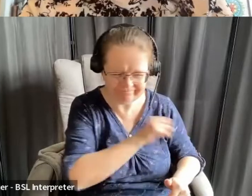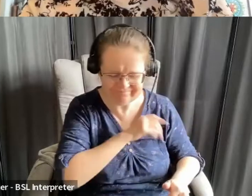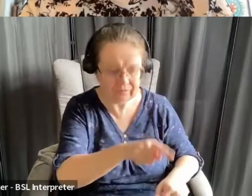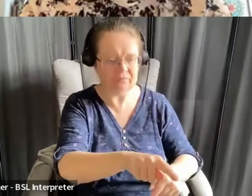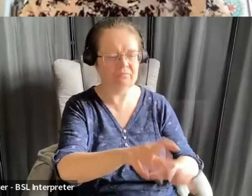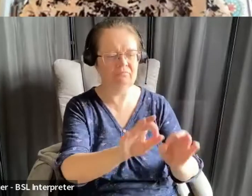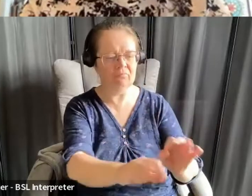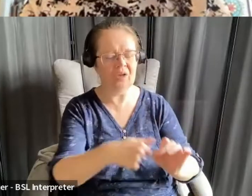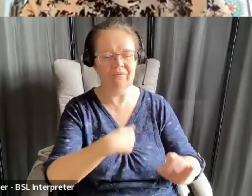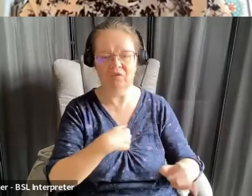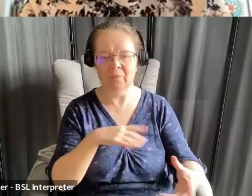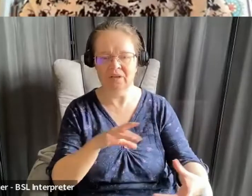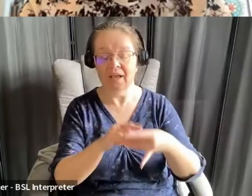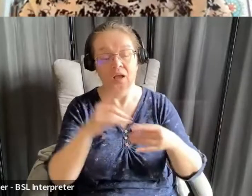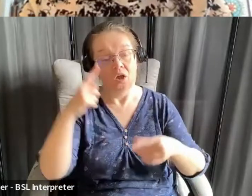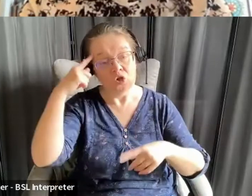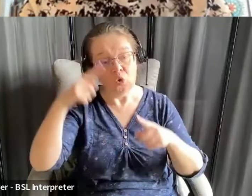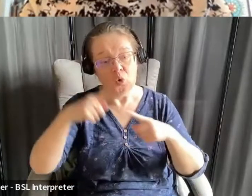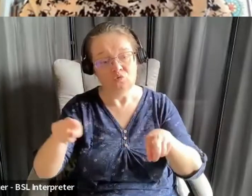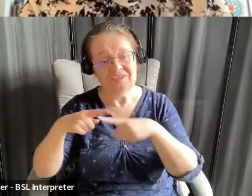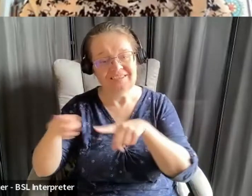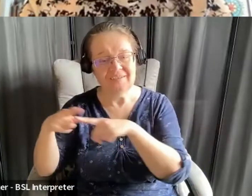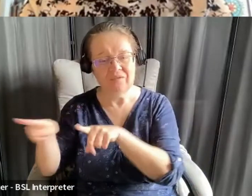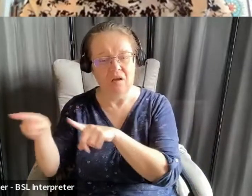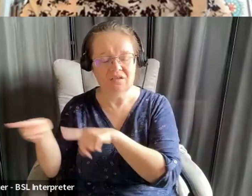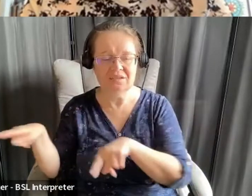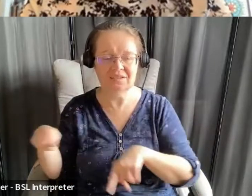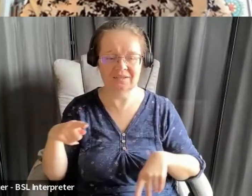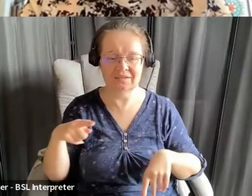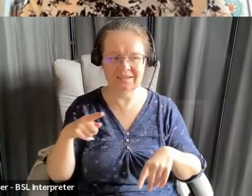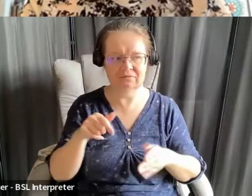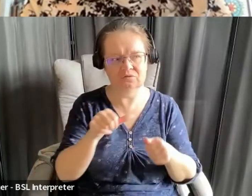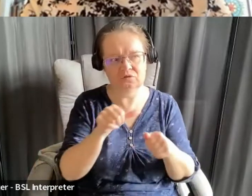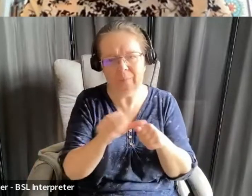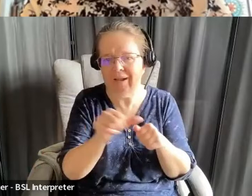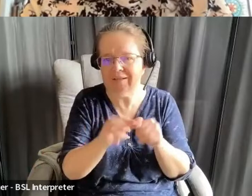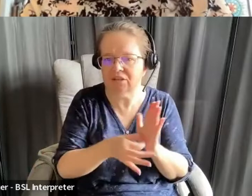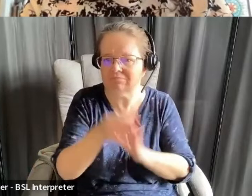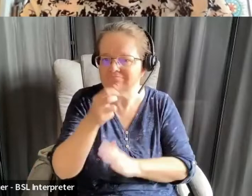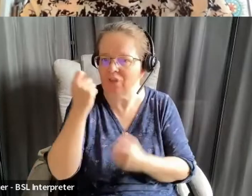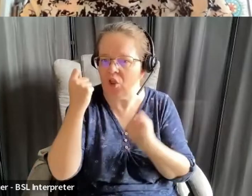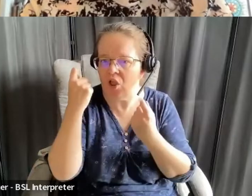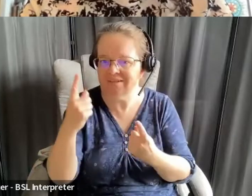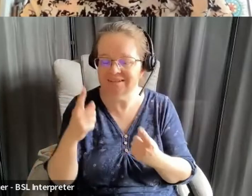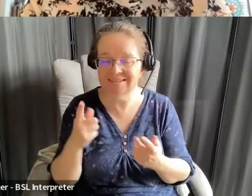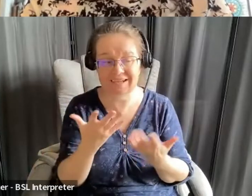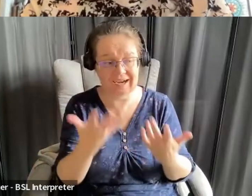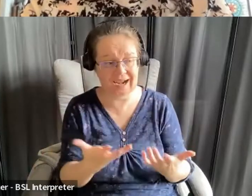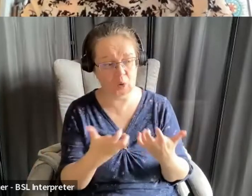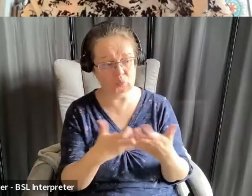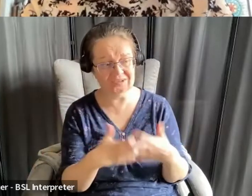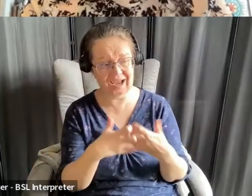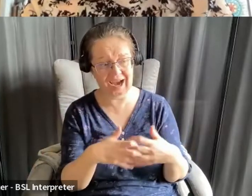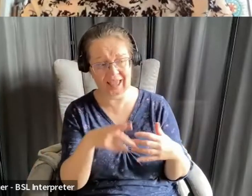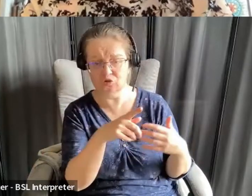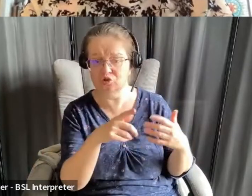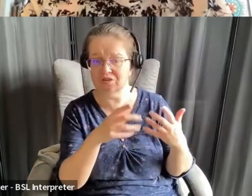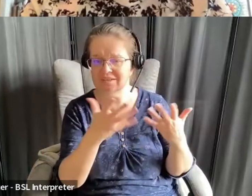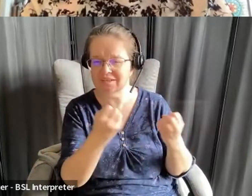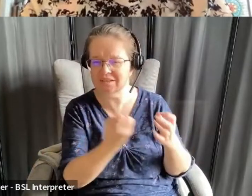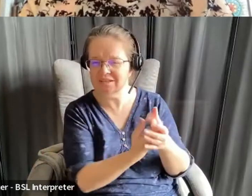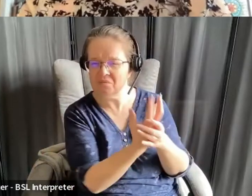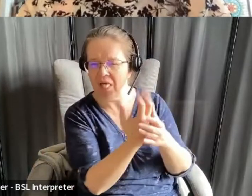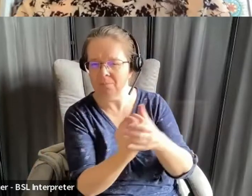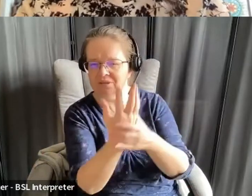because neurodiversity is becoming much, much better understood, there are people developing technologies to help you use it, to